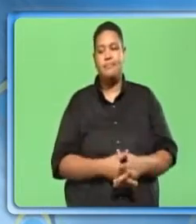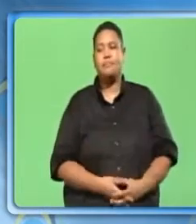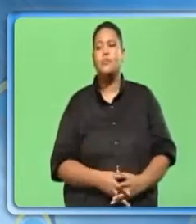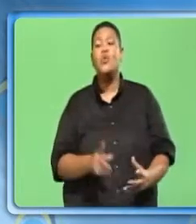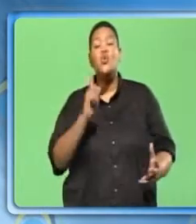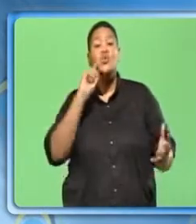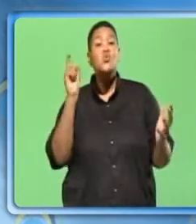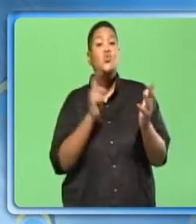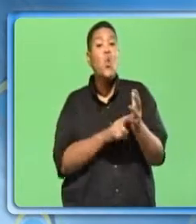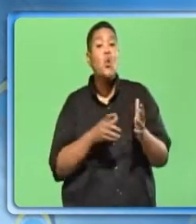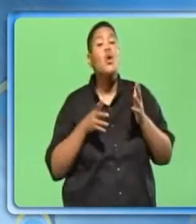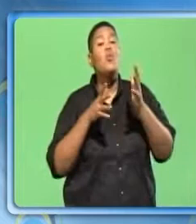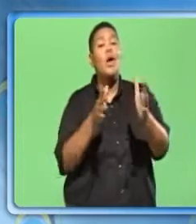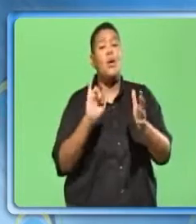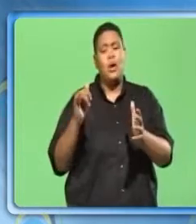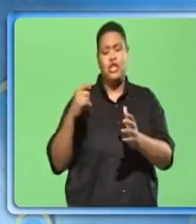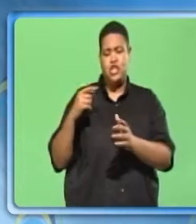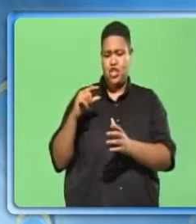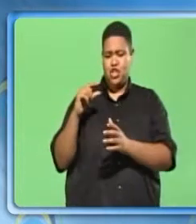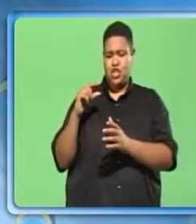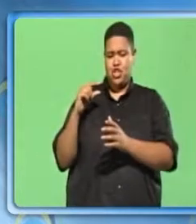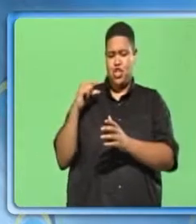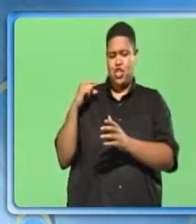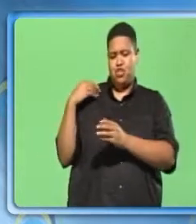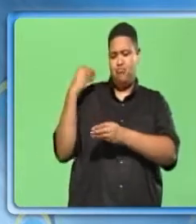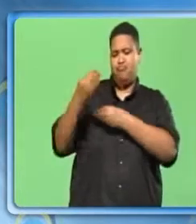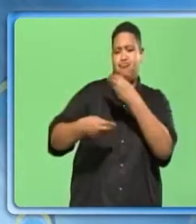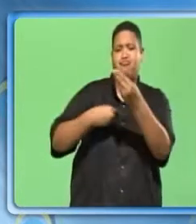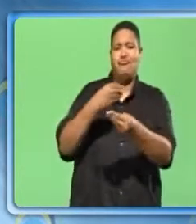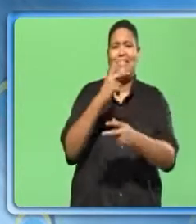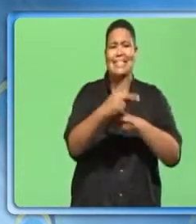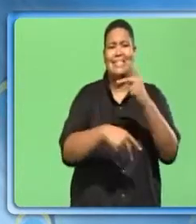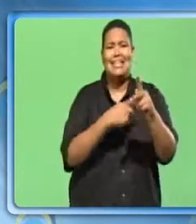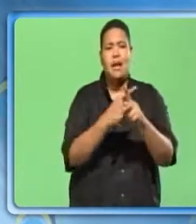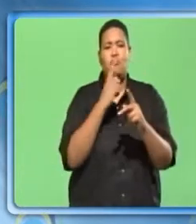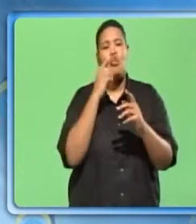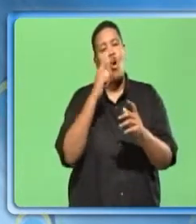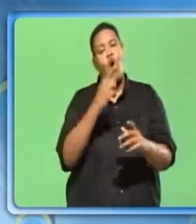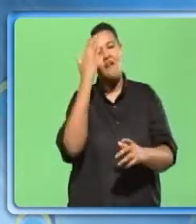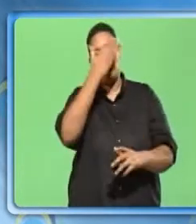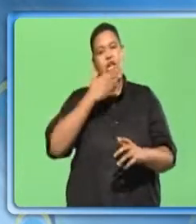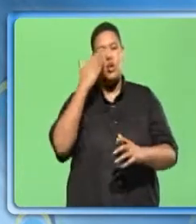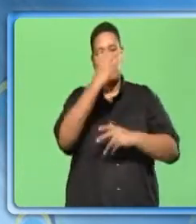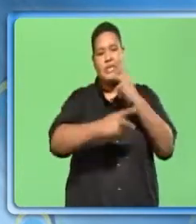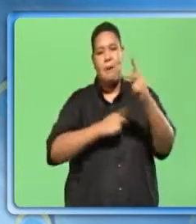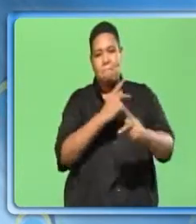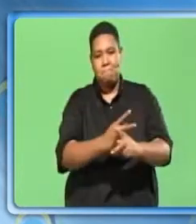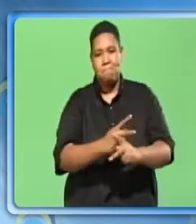Note that the way in which the genotype is expressed is its phenotype.